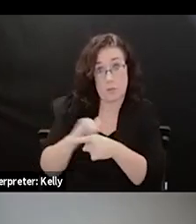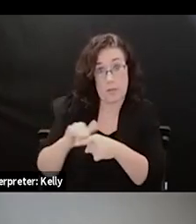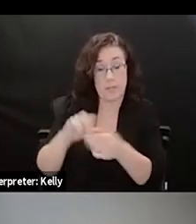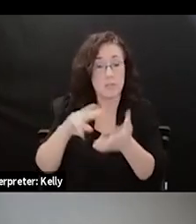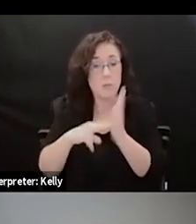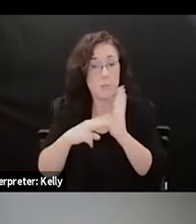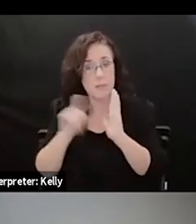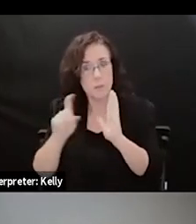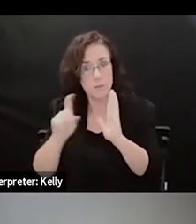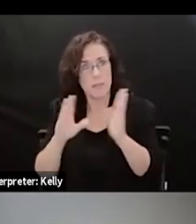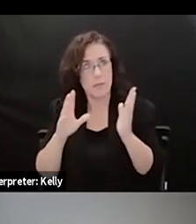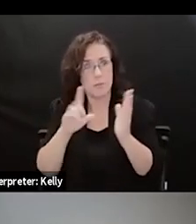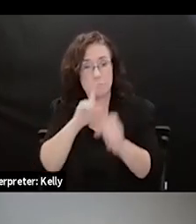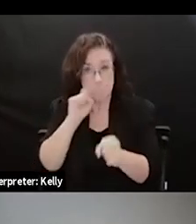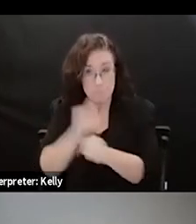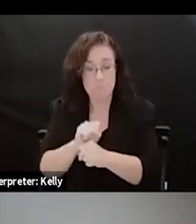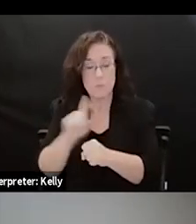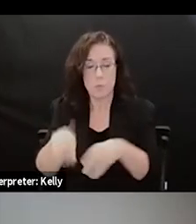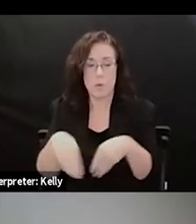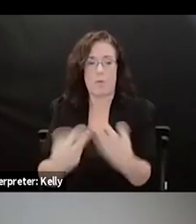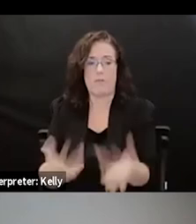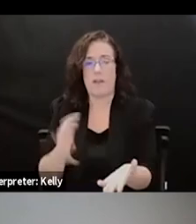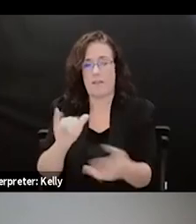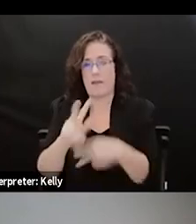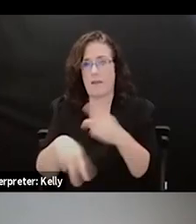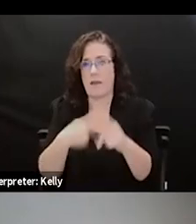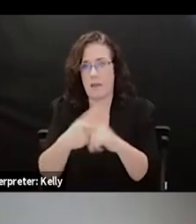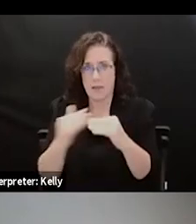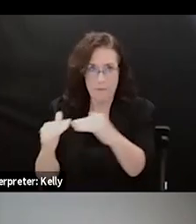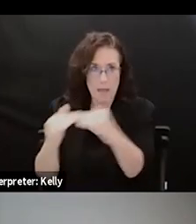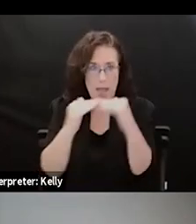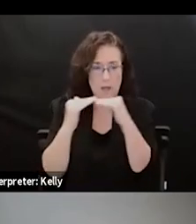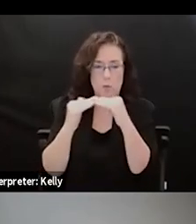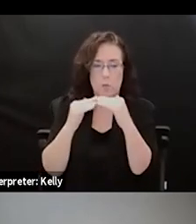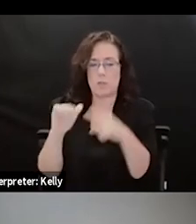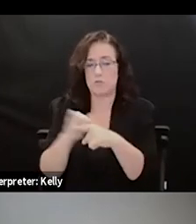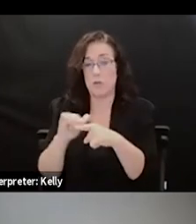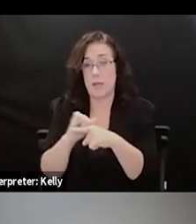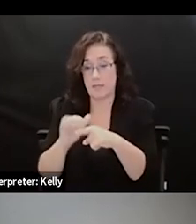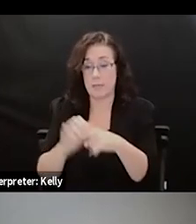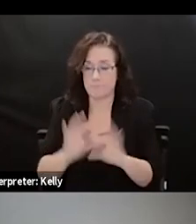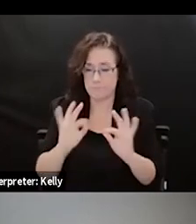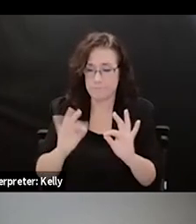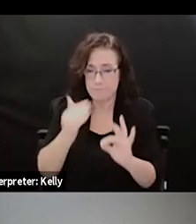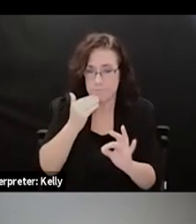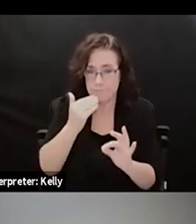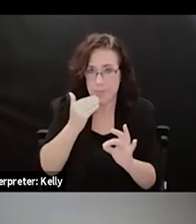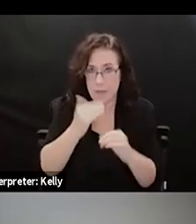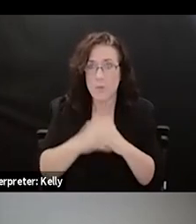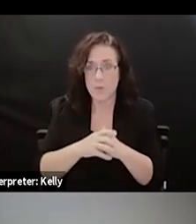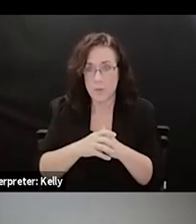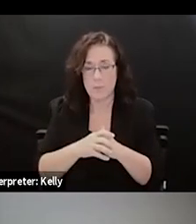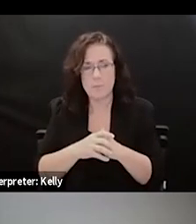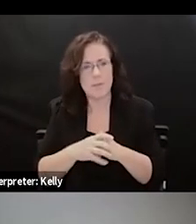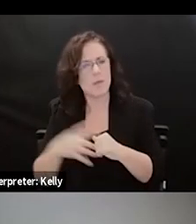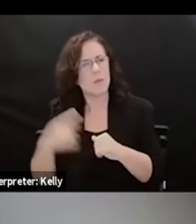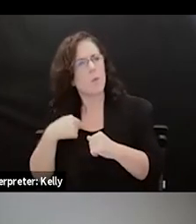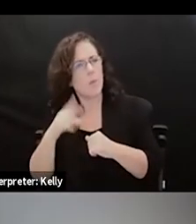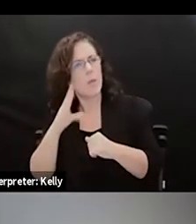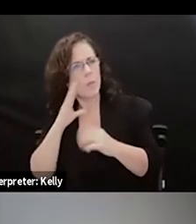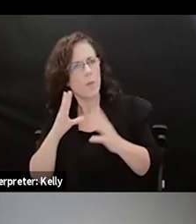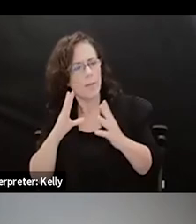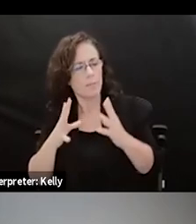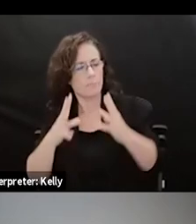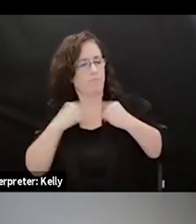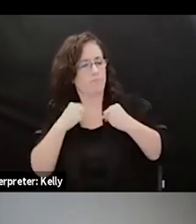adequate training so thank you we will do that we'll take those recommendations and make them happen